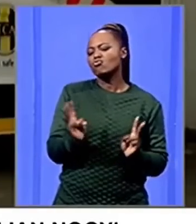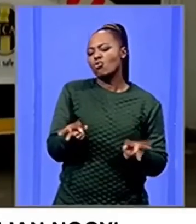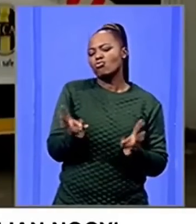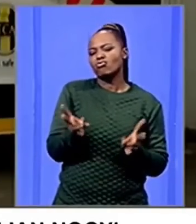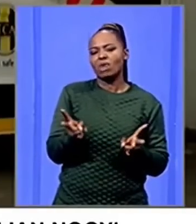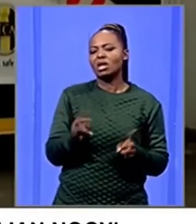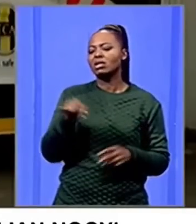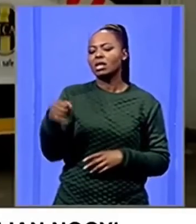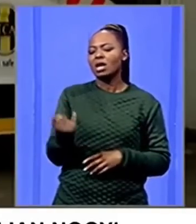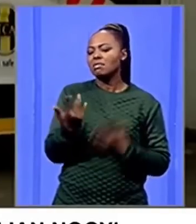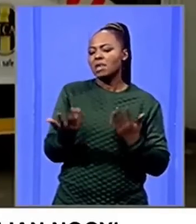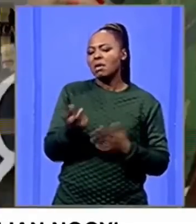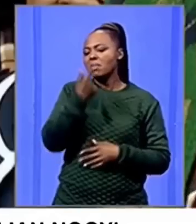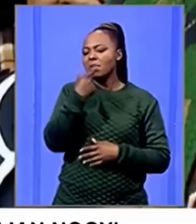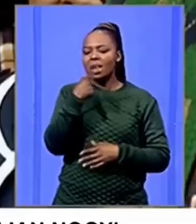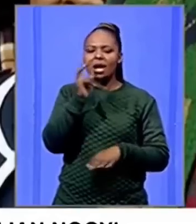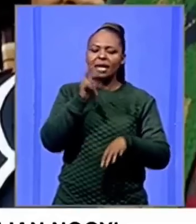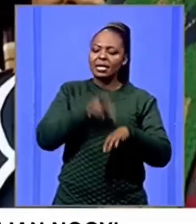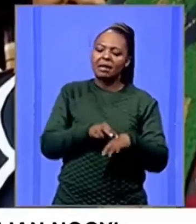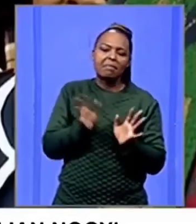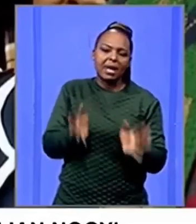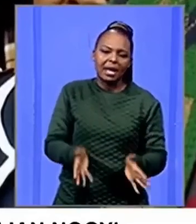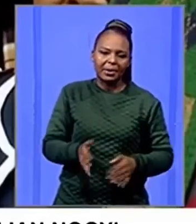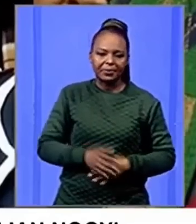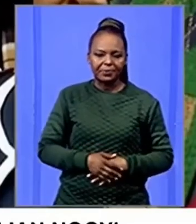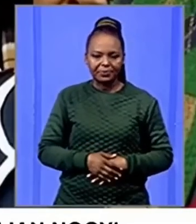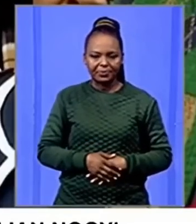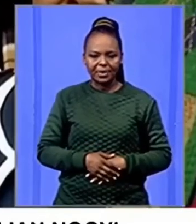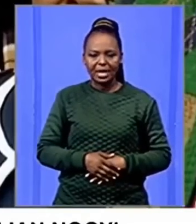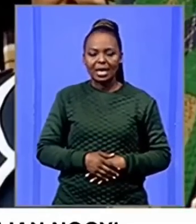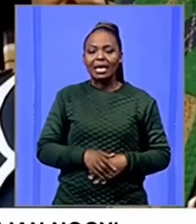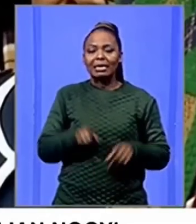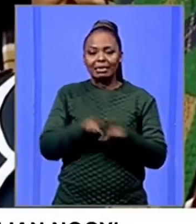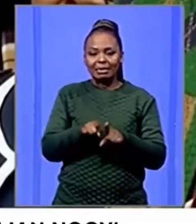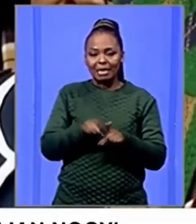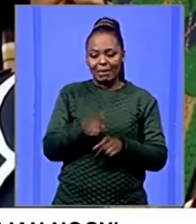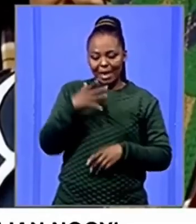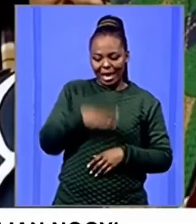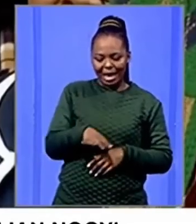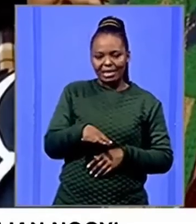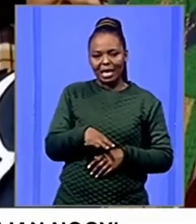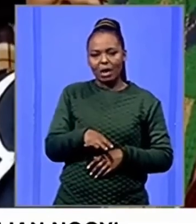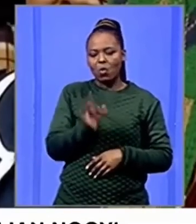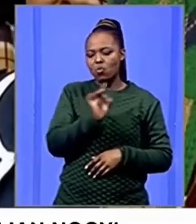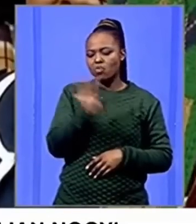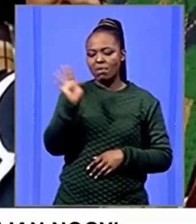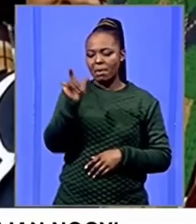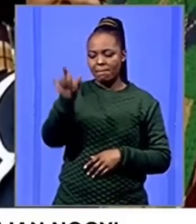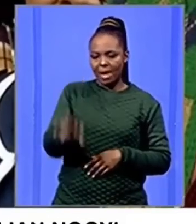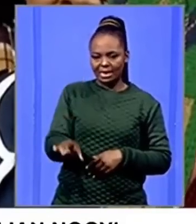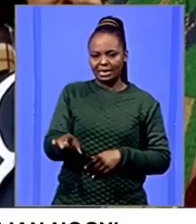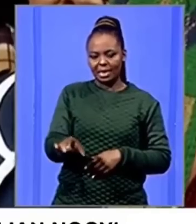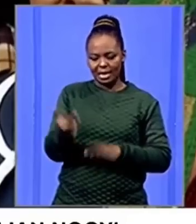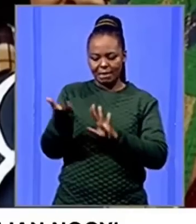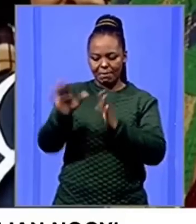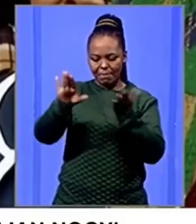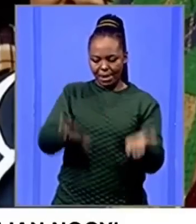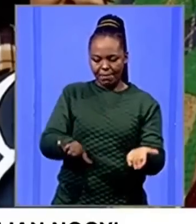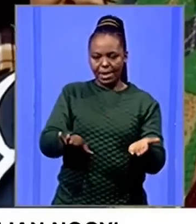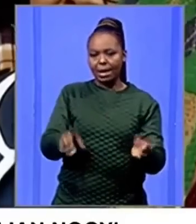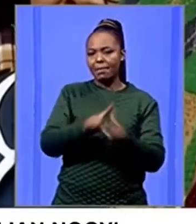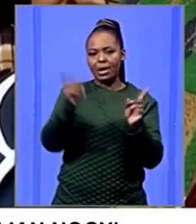for medical attention, were 30 patients. P4 fatalities were 1 adult male, unknown